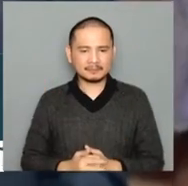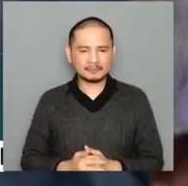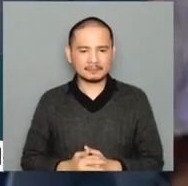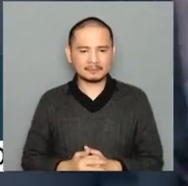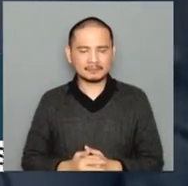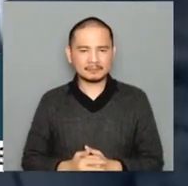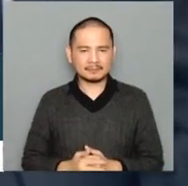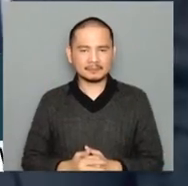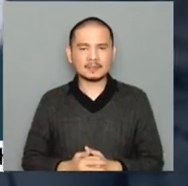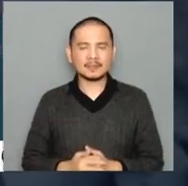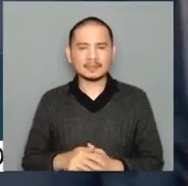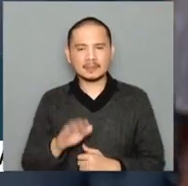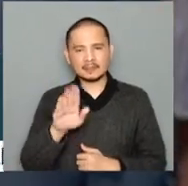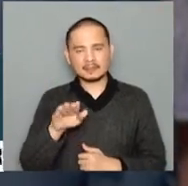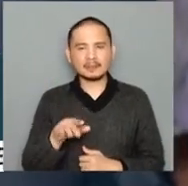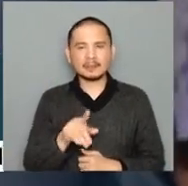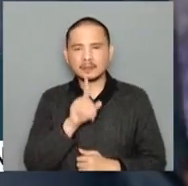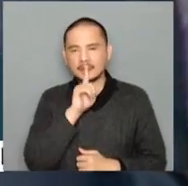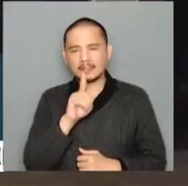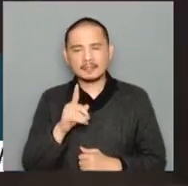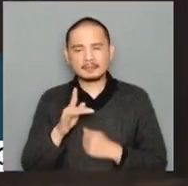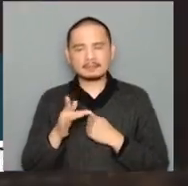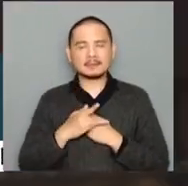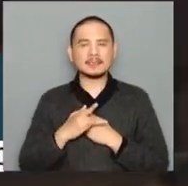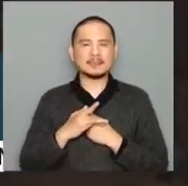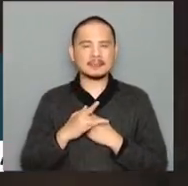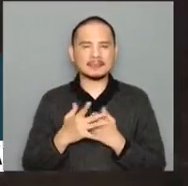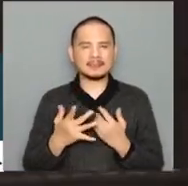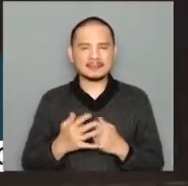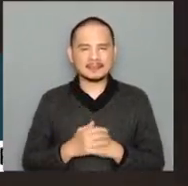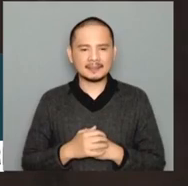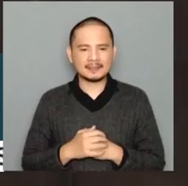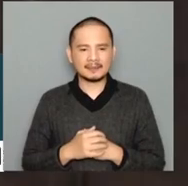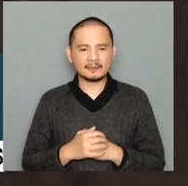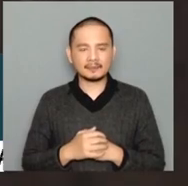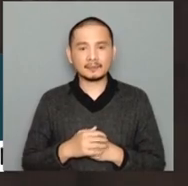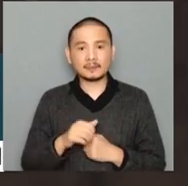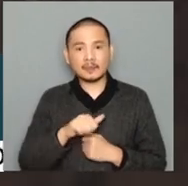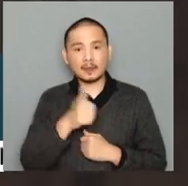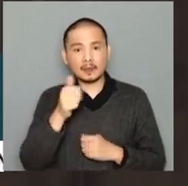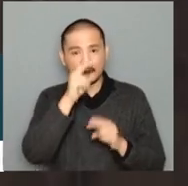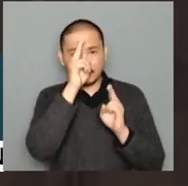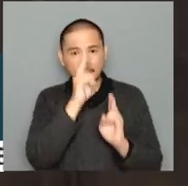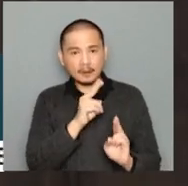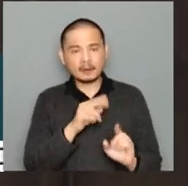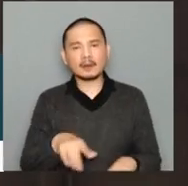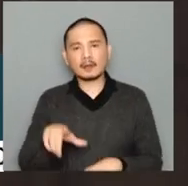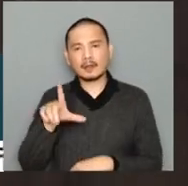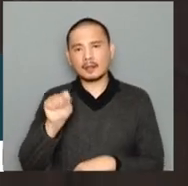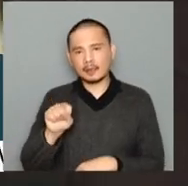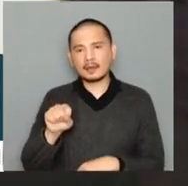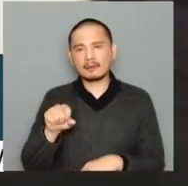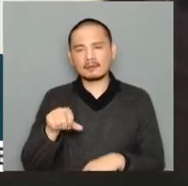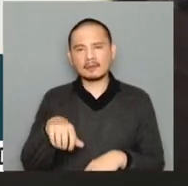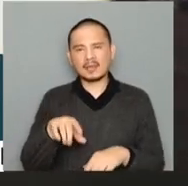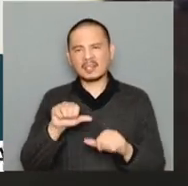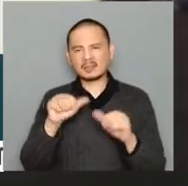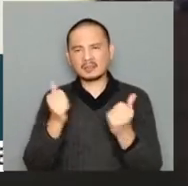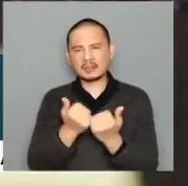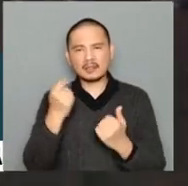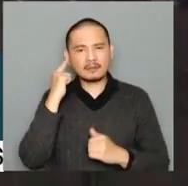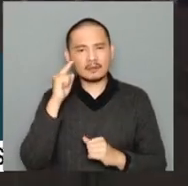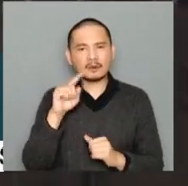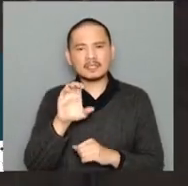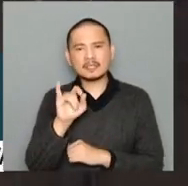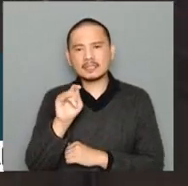So it means a lot to me. Among the honorees, the Los Angeles Filipino Association of City Employees, which is celebrating